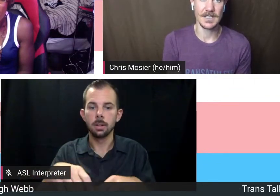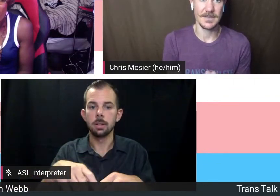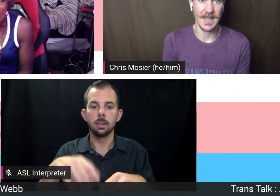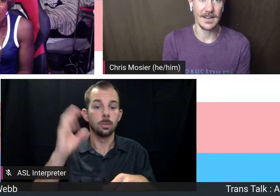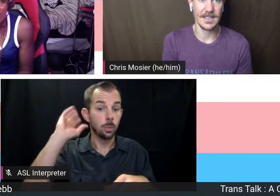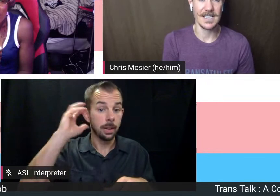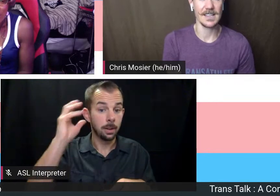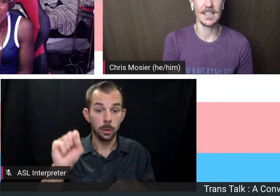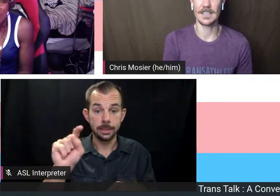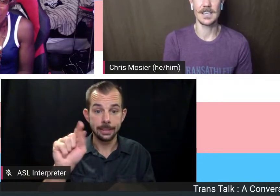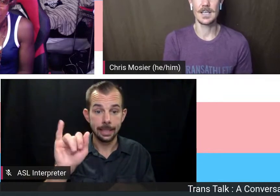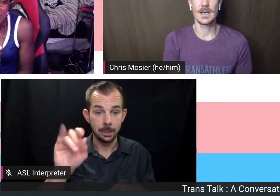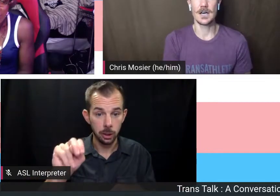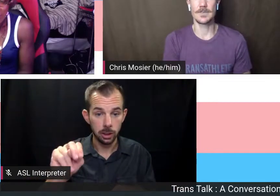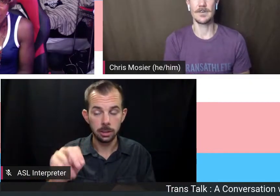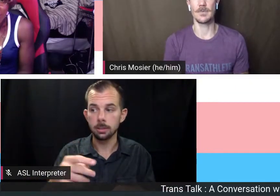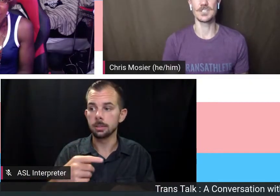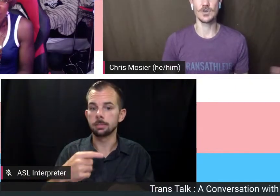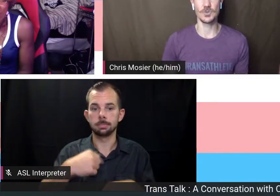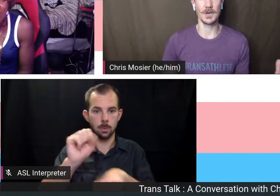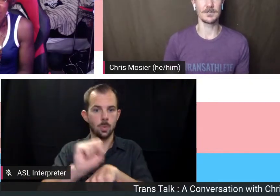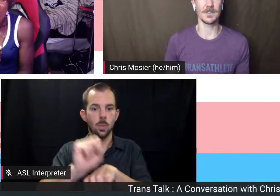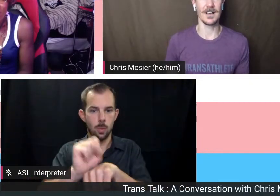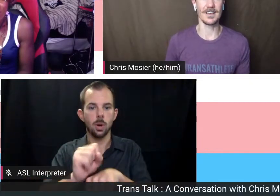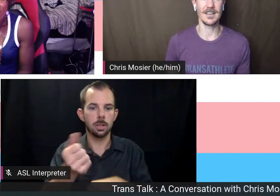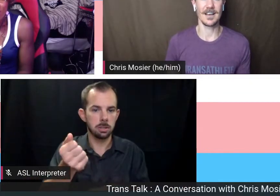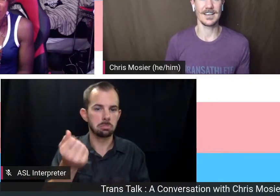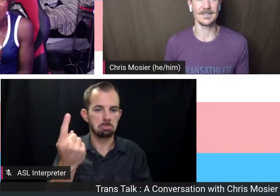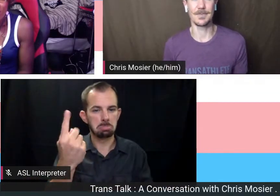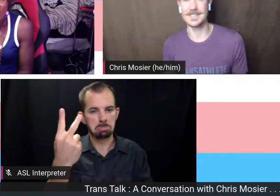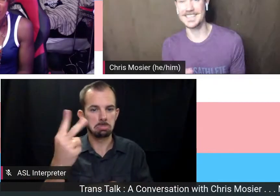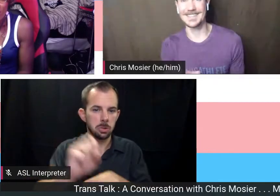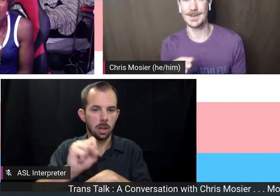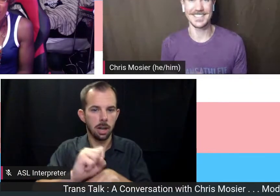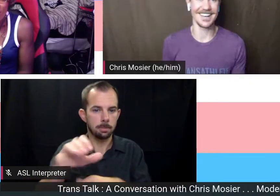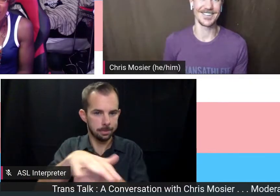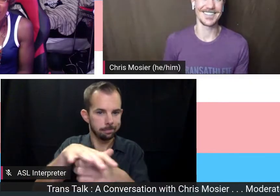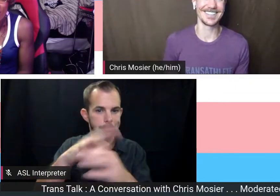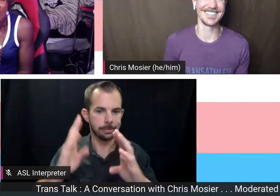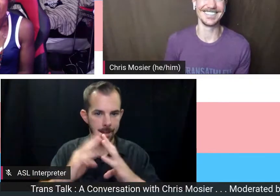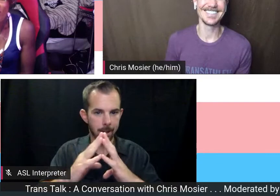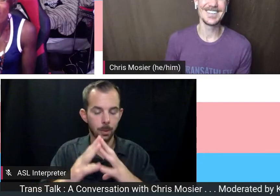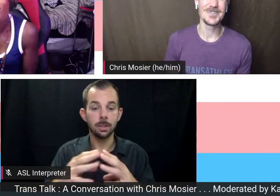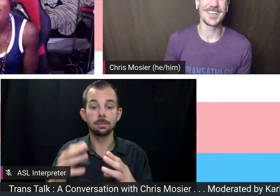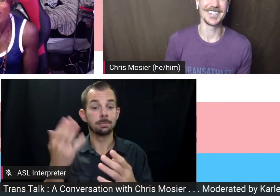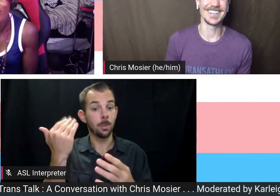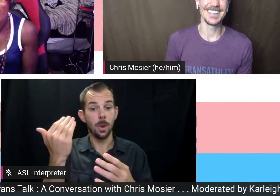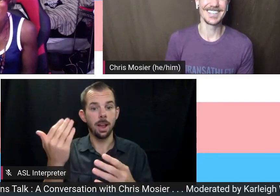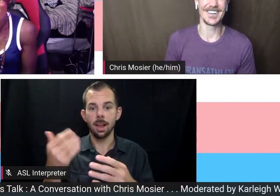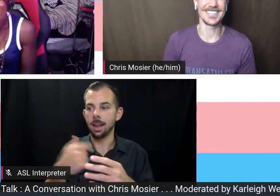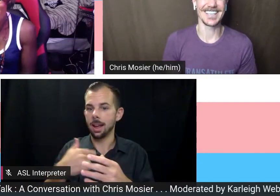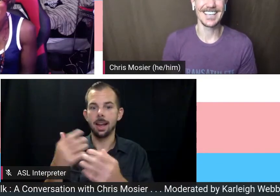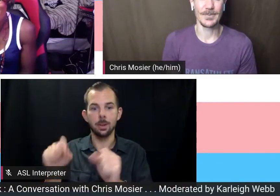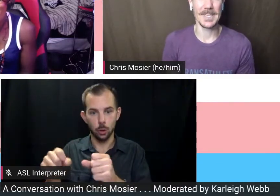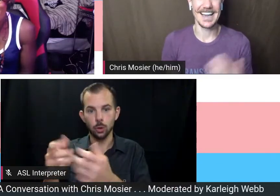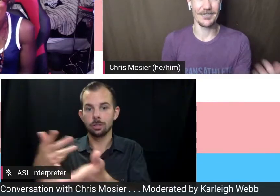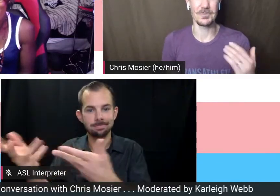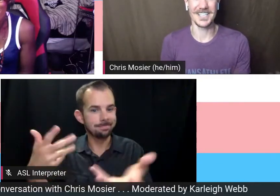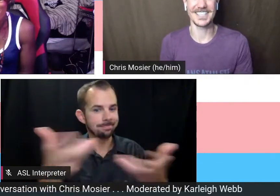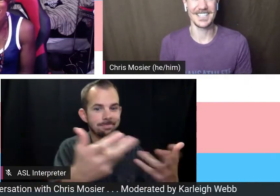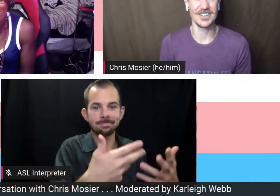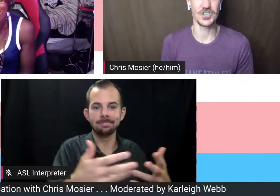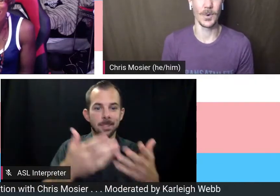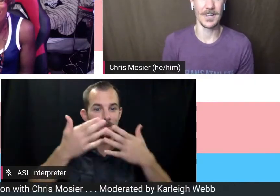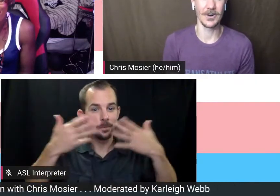could because of that exact thing. Like if I'm a social butterfly, I kind of buzz in, buzz out. And, it's like we can have